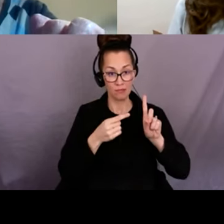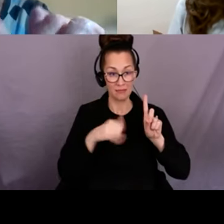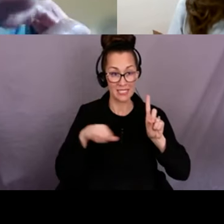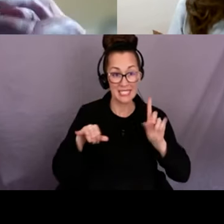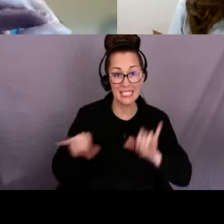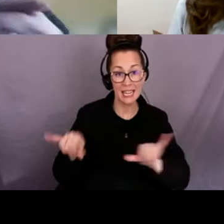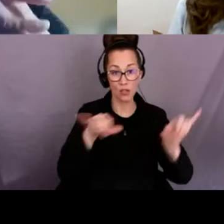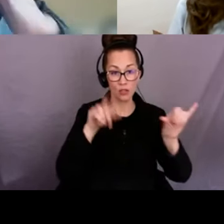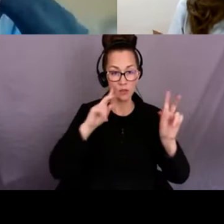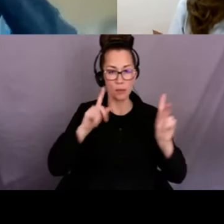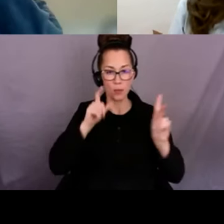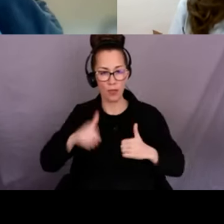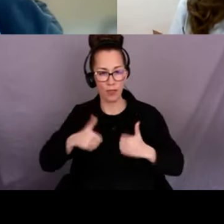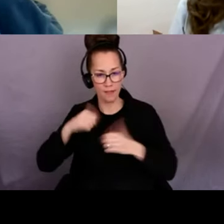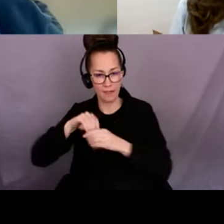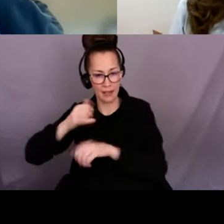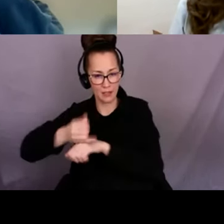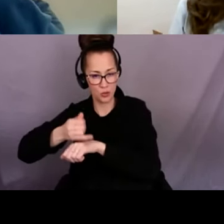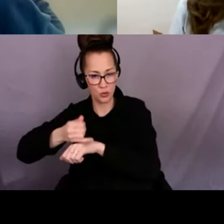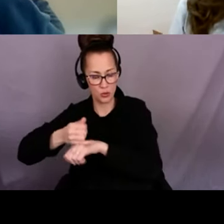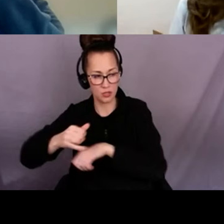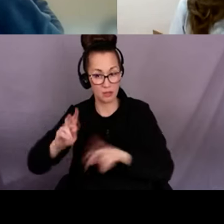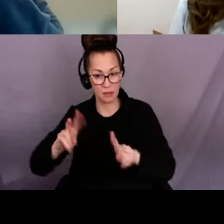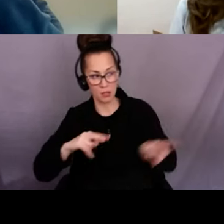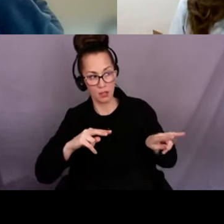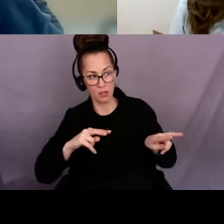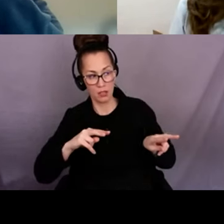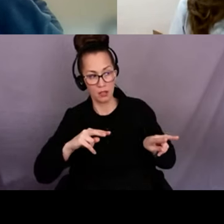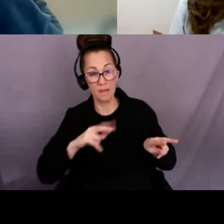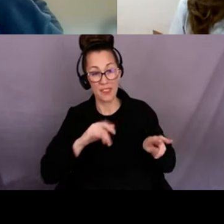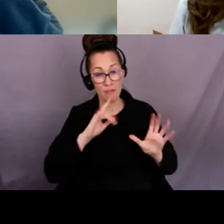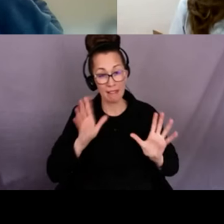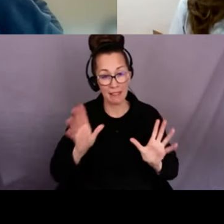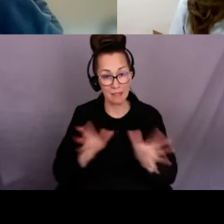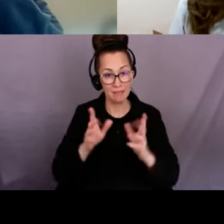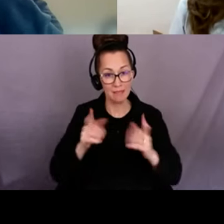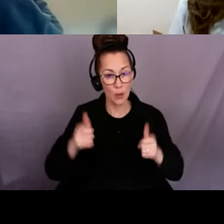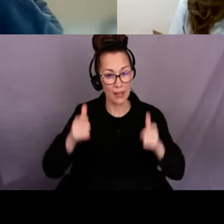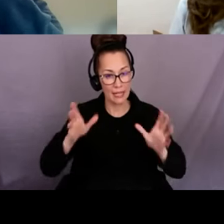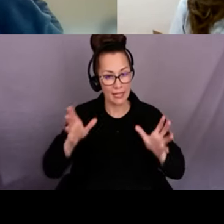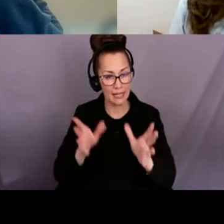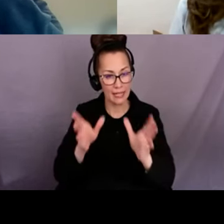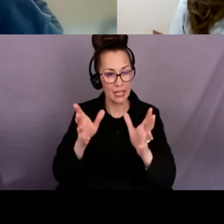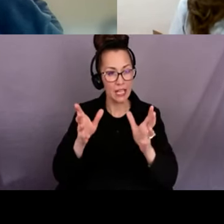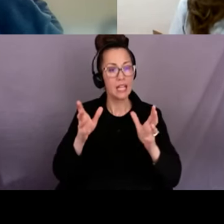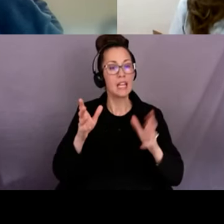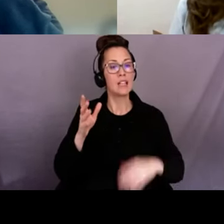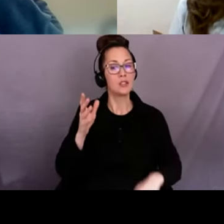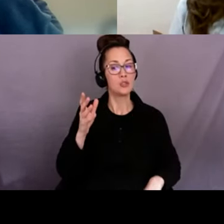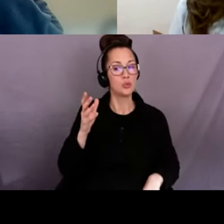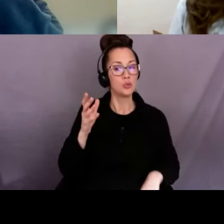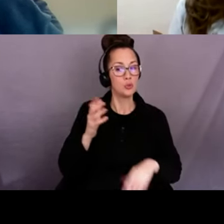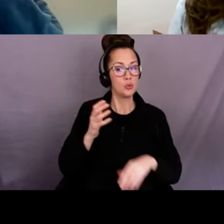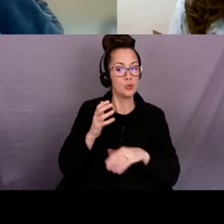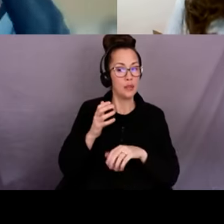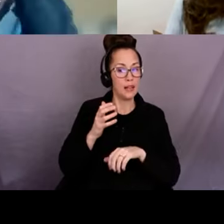in institutions. It served as the impetus for accelerating the pace of community placements for people with IDD. It expanded